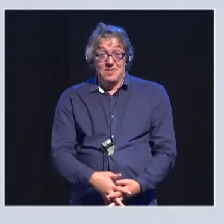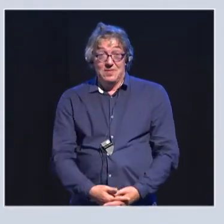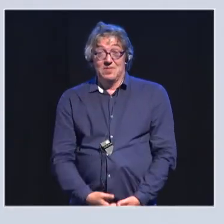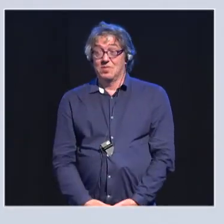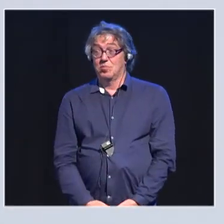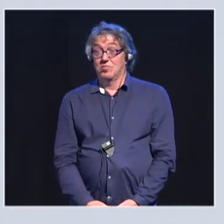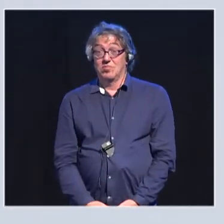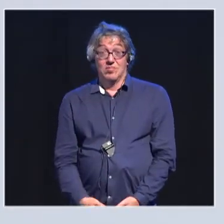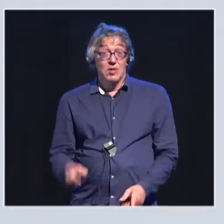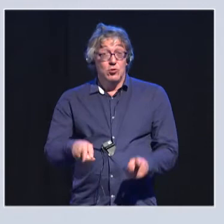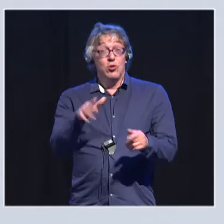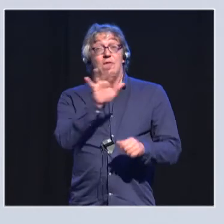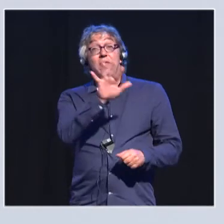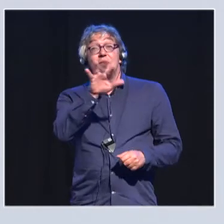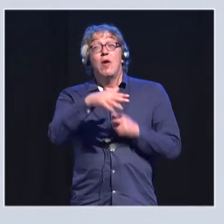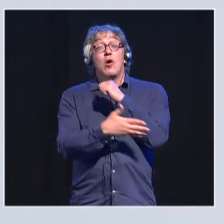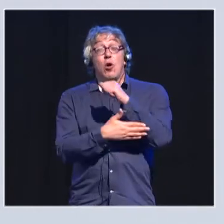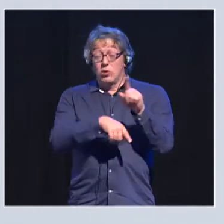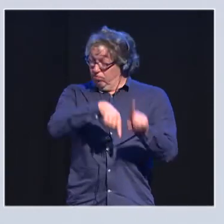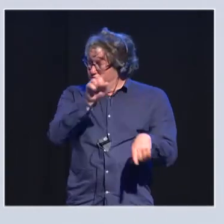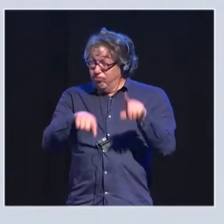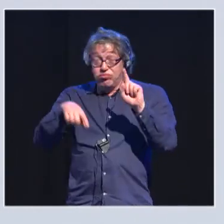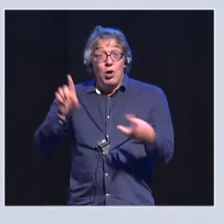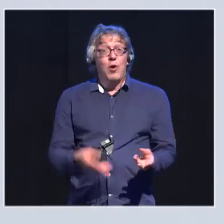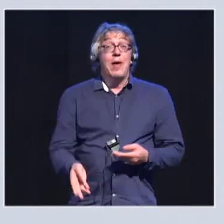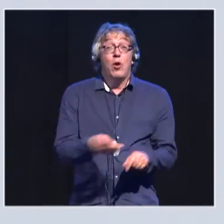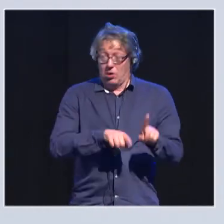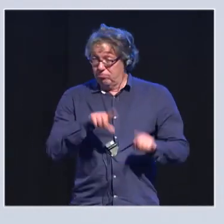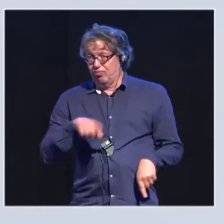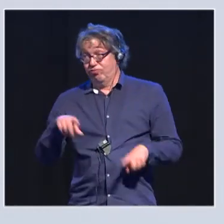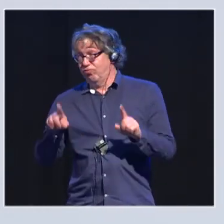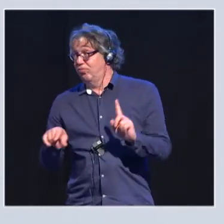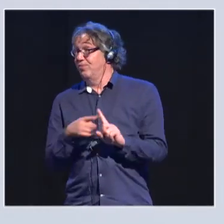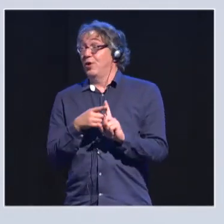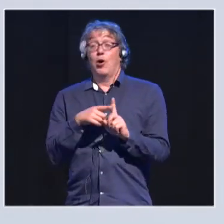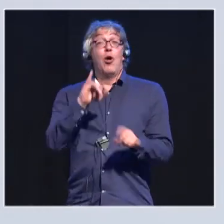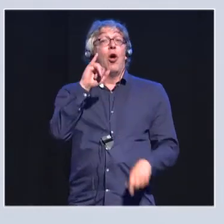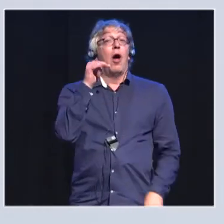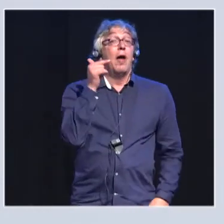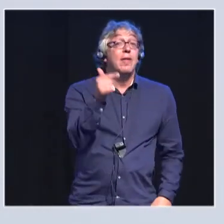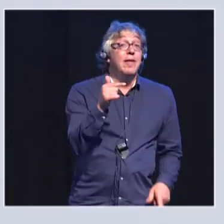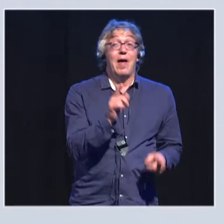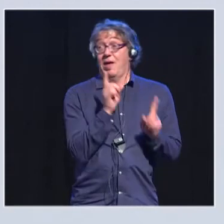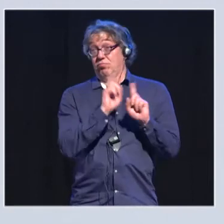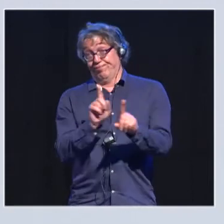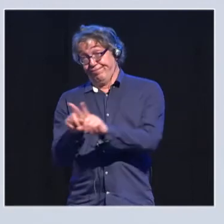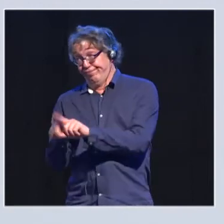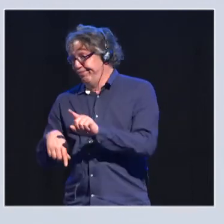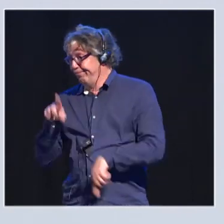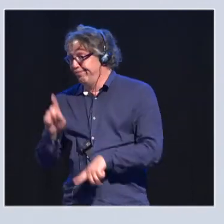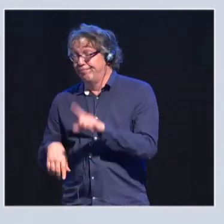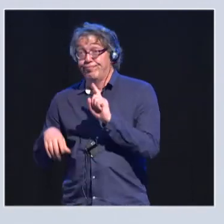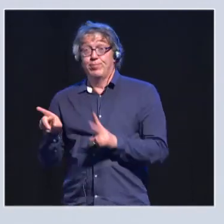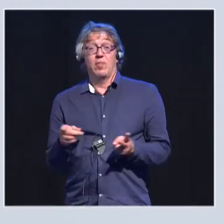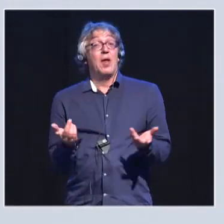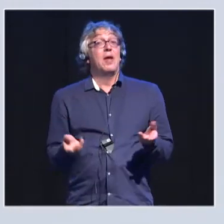very diverse in terms of either their economies, either of the IT infrastructure that's available, the openness